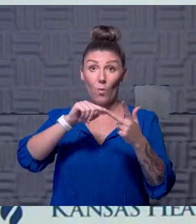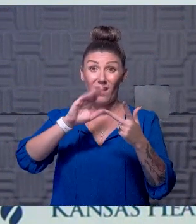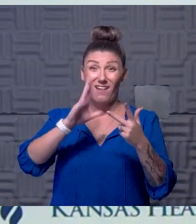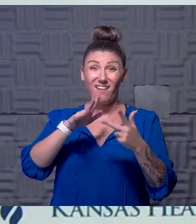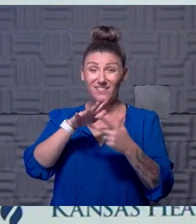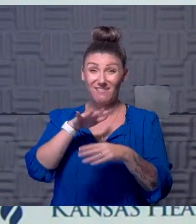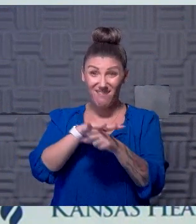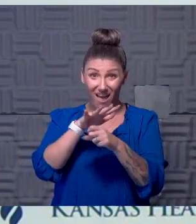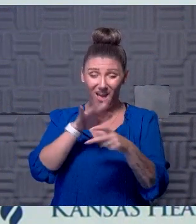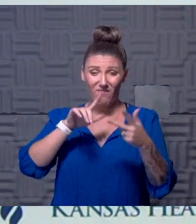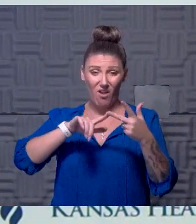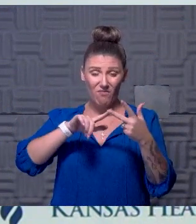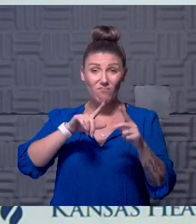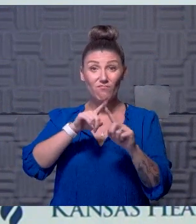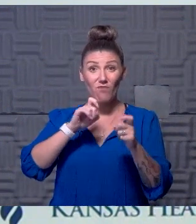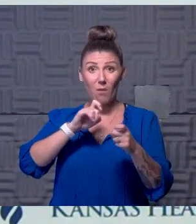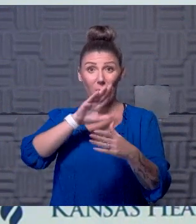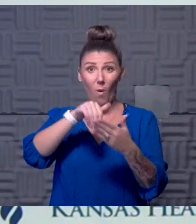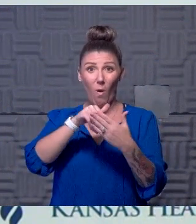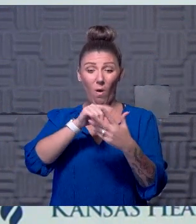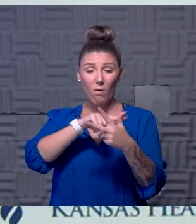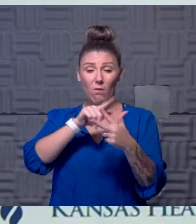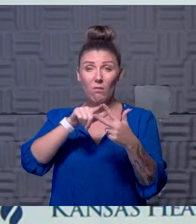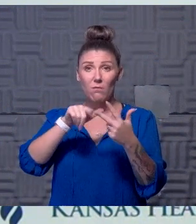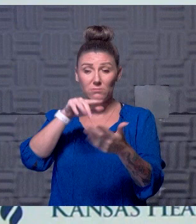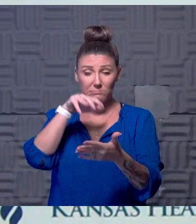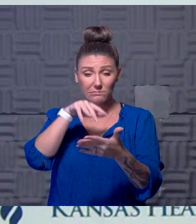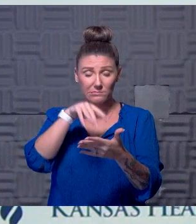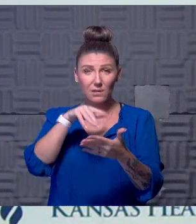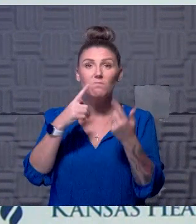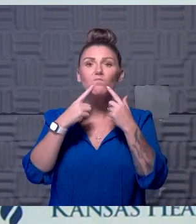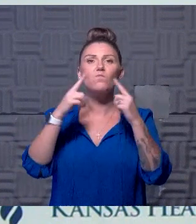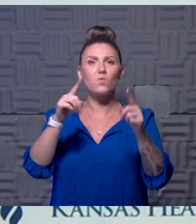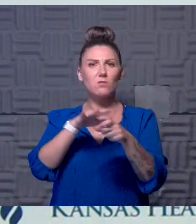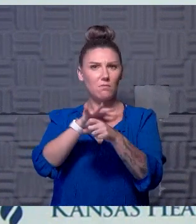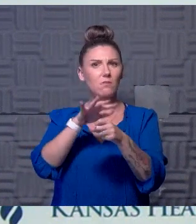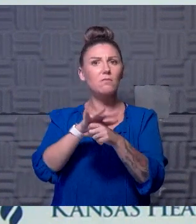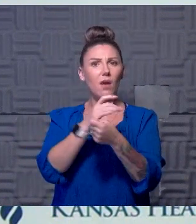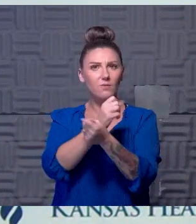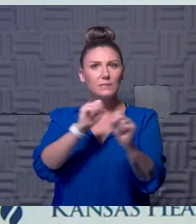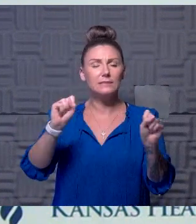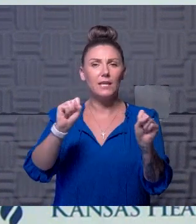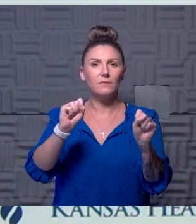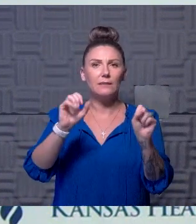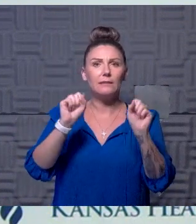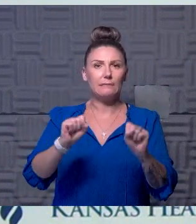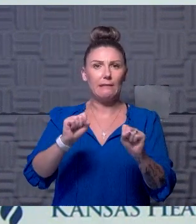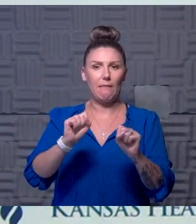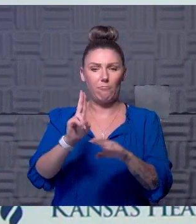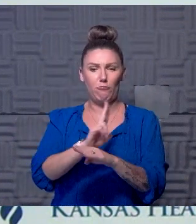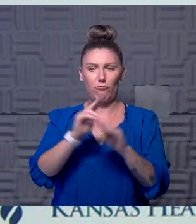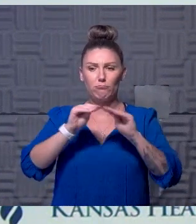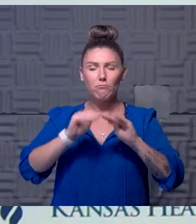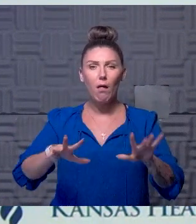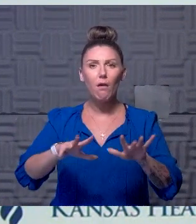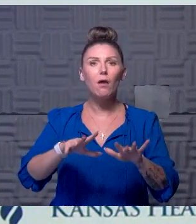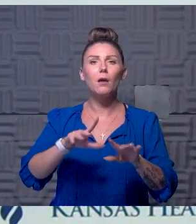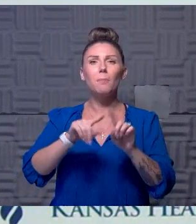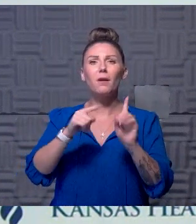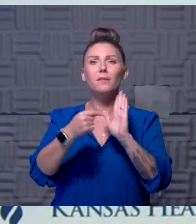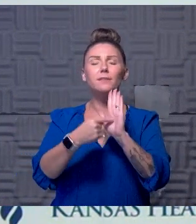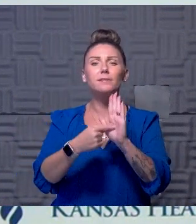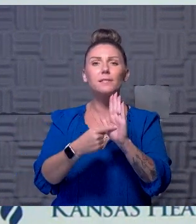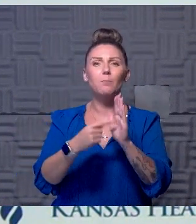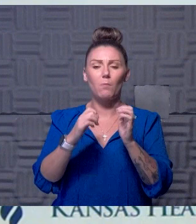data from those studies to say the vaccine seems to work, we seem to have enough safety data to release it. But as an example with